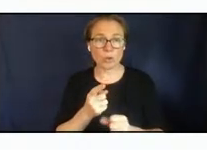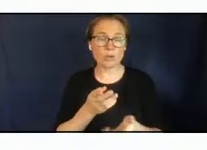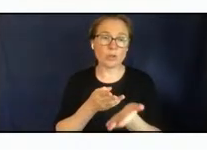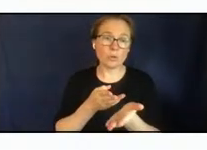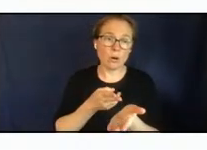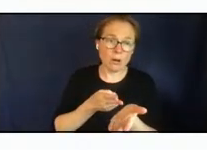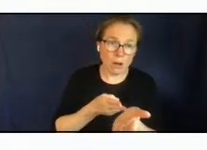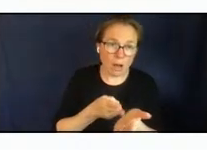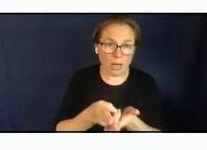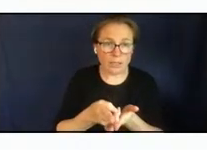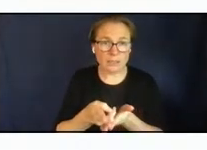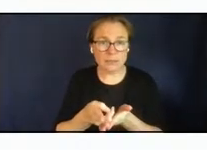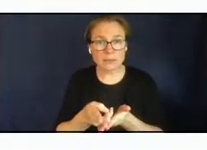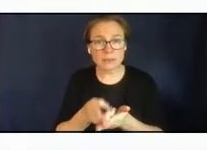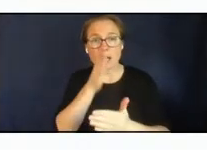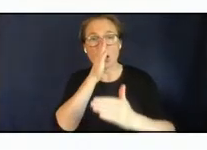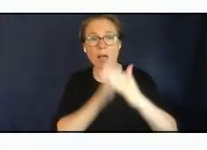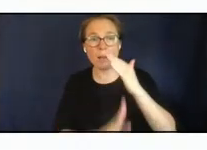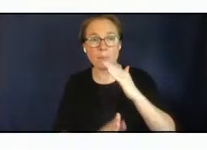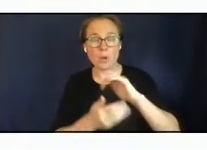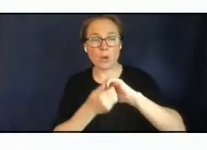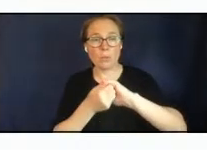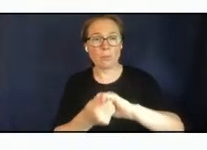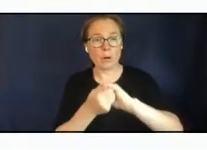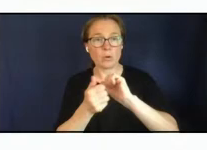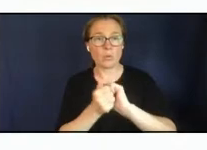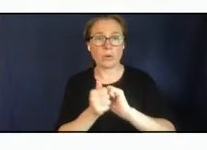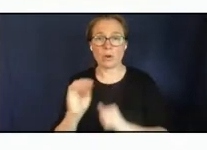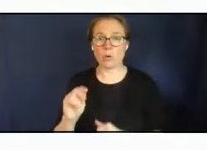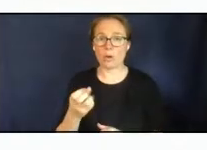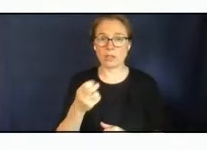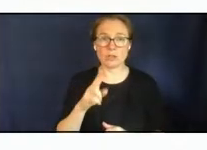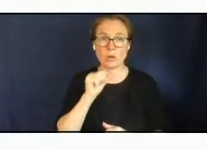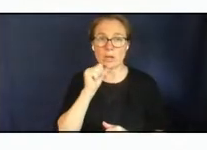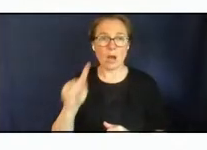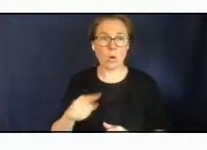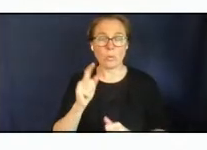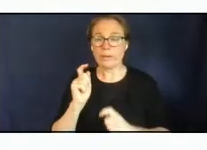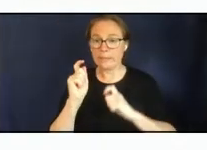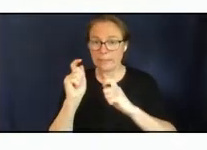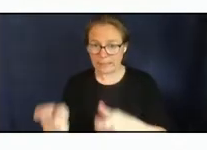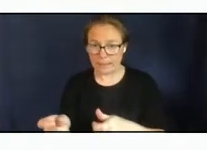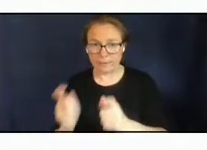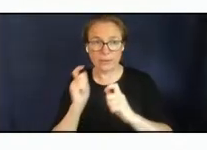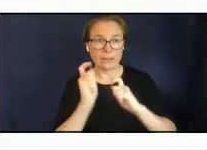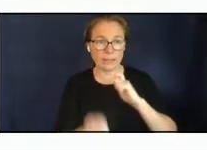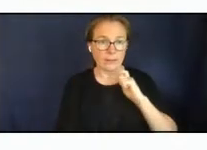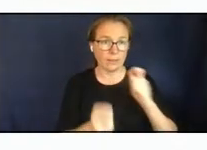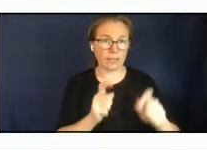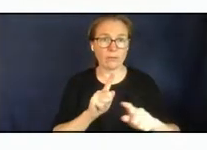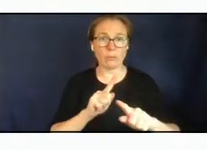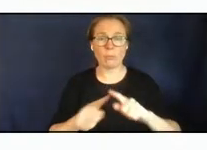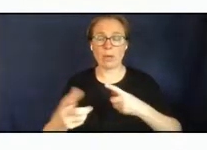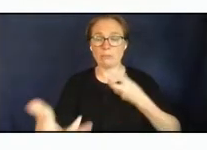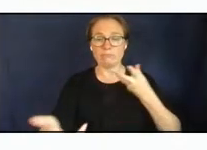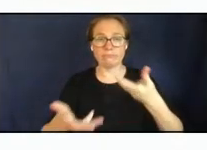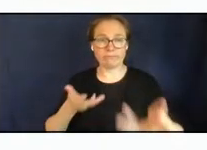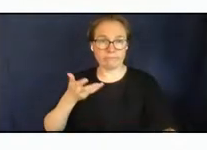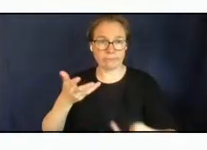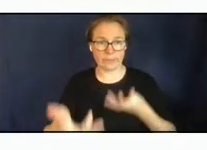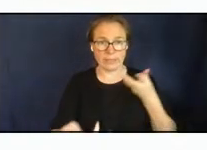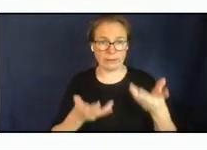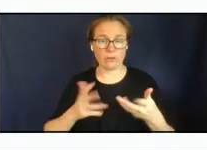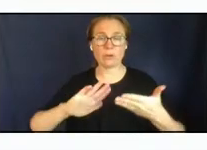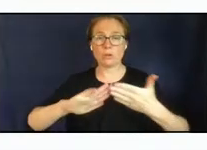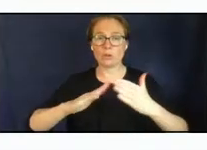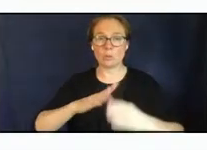OHSU that goes beyond a transactional relationship. Cultural humility must be continuously centered in all aspects of community engagement to